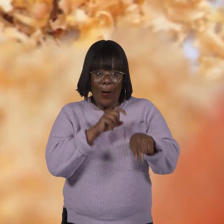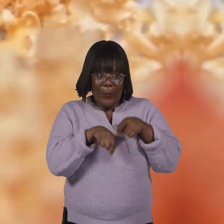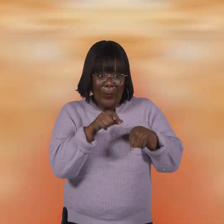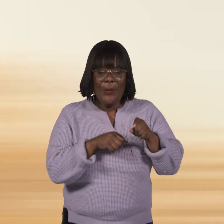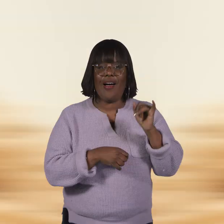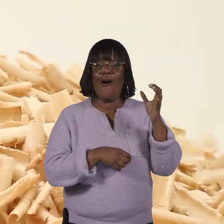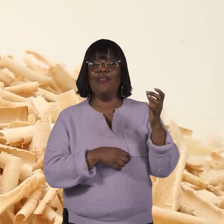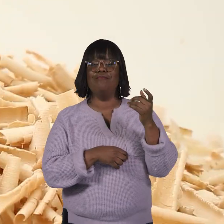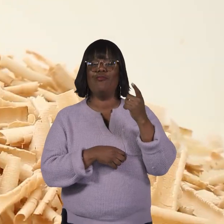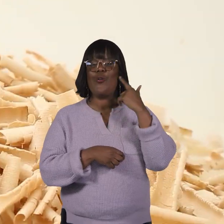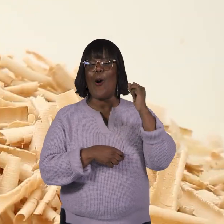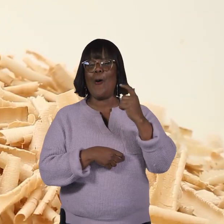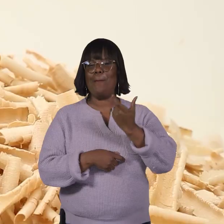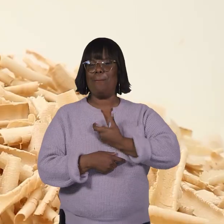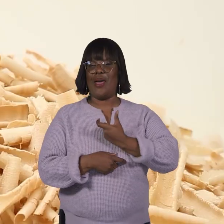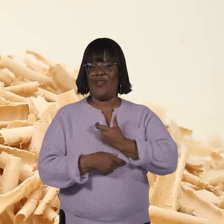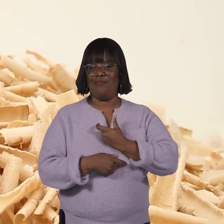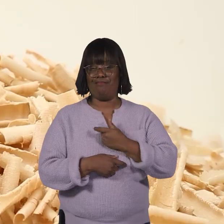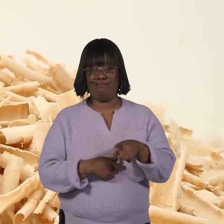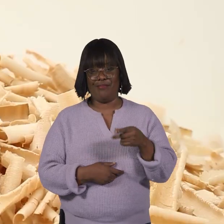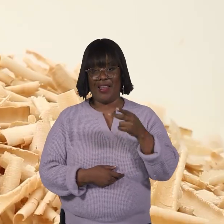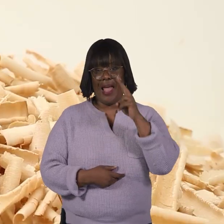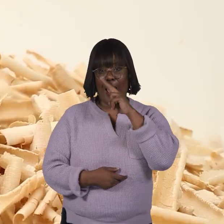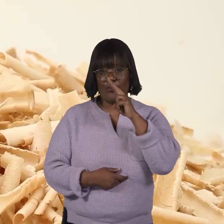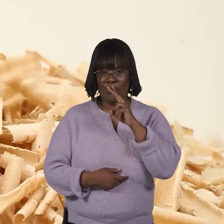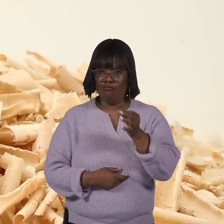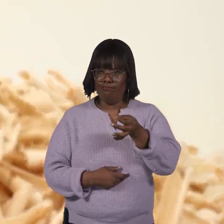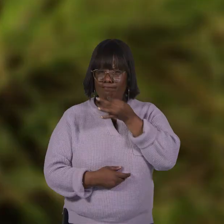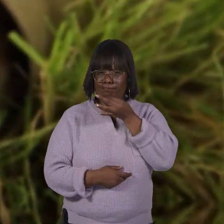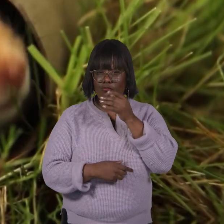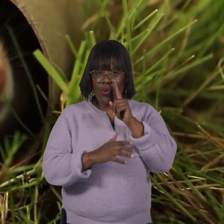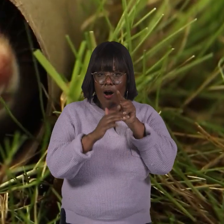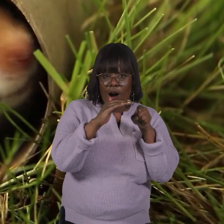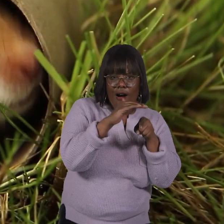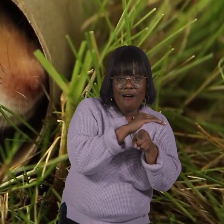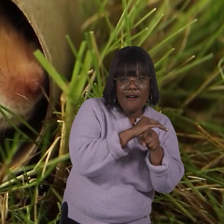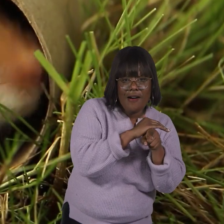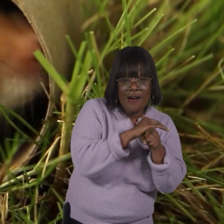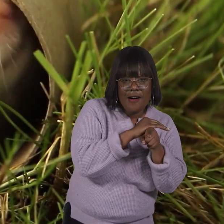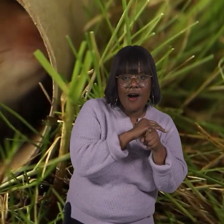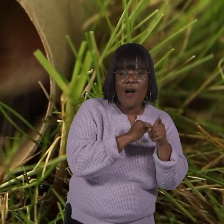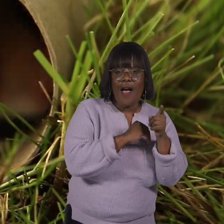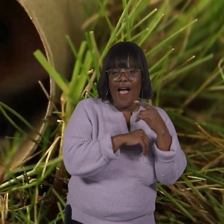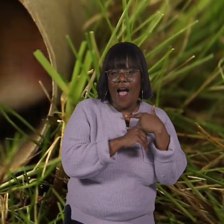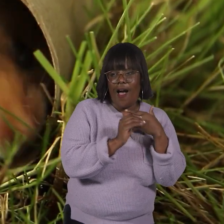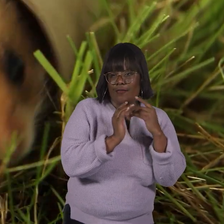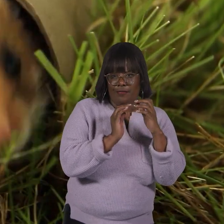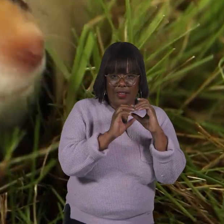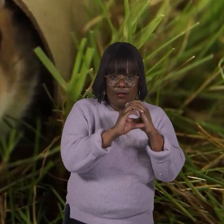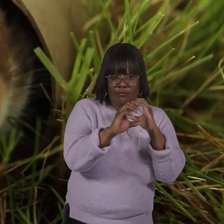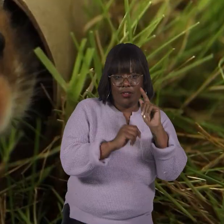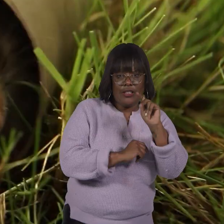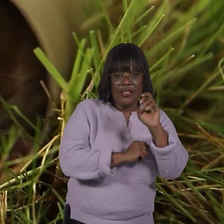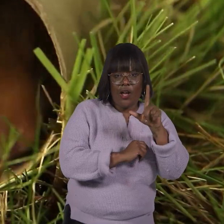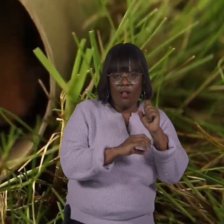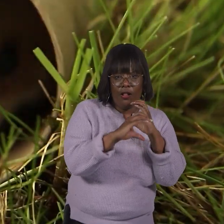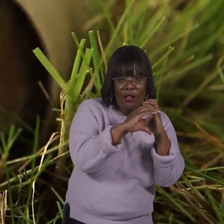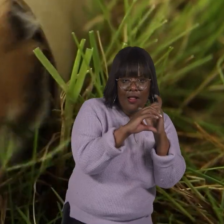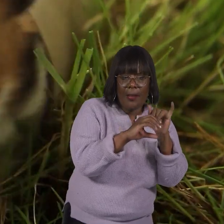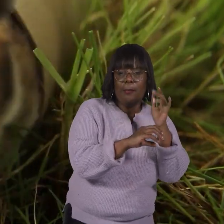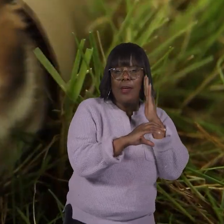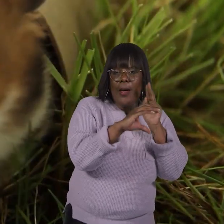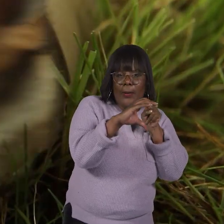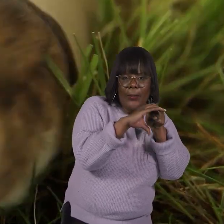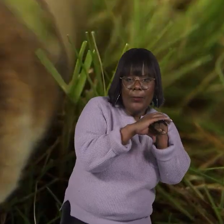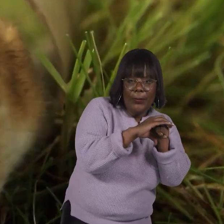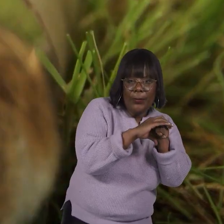the gold medal hamsters are experts at tunneling and burrowing in fact they can create an elaborate network of tunnels in their